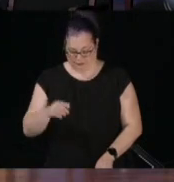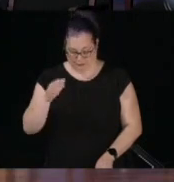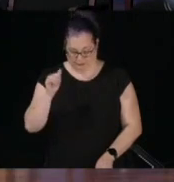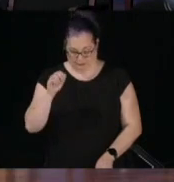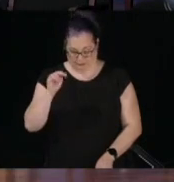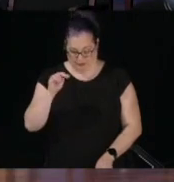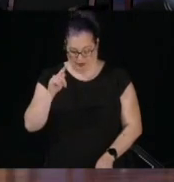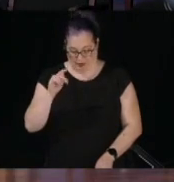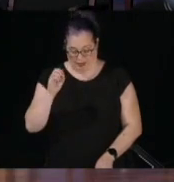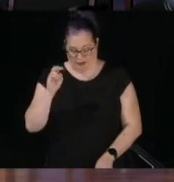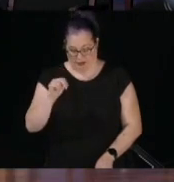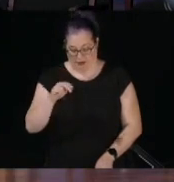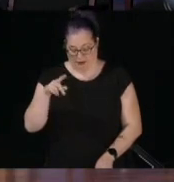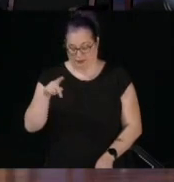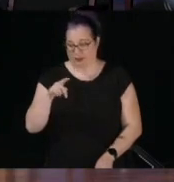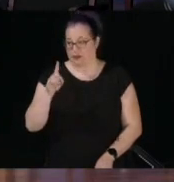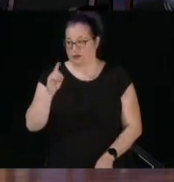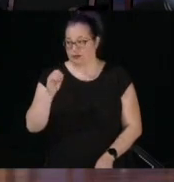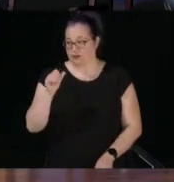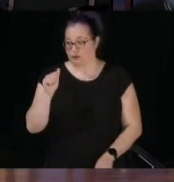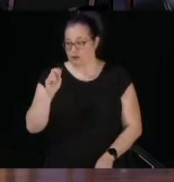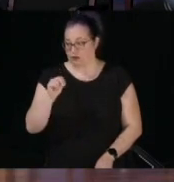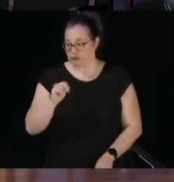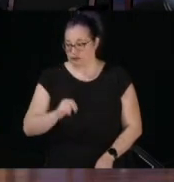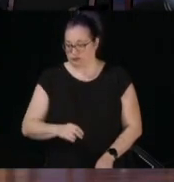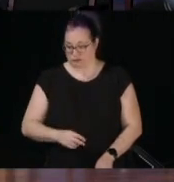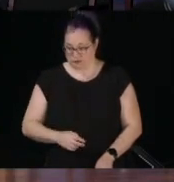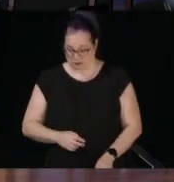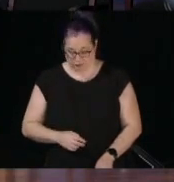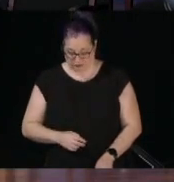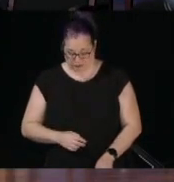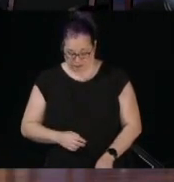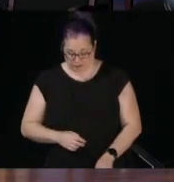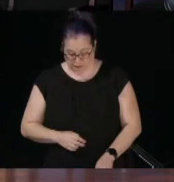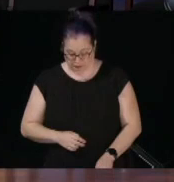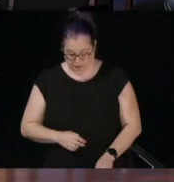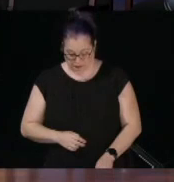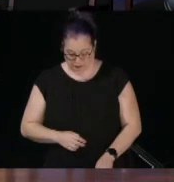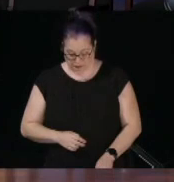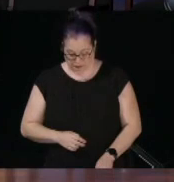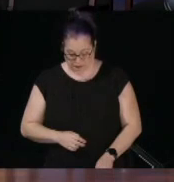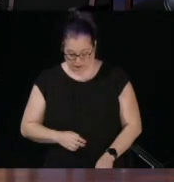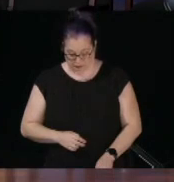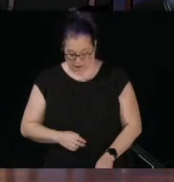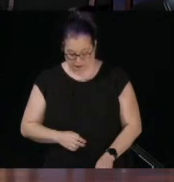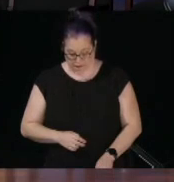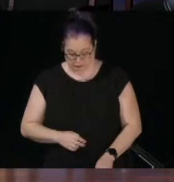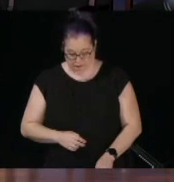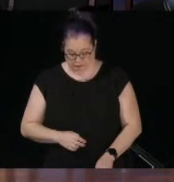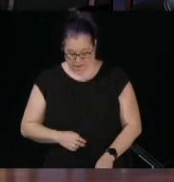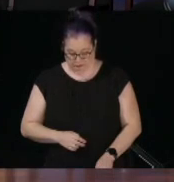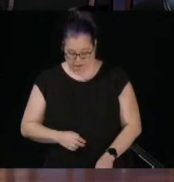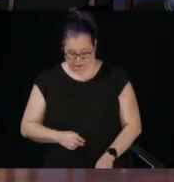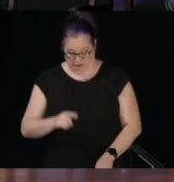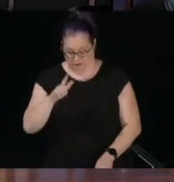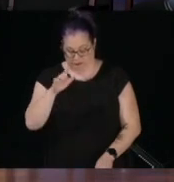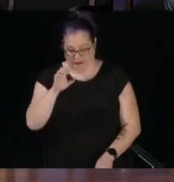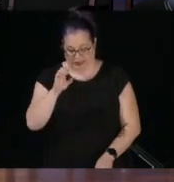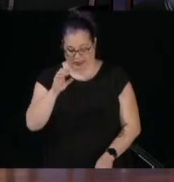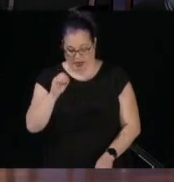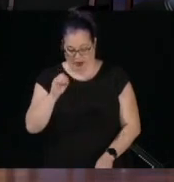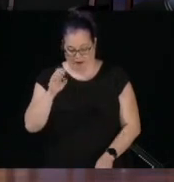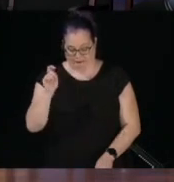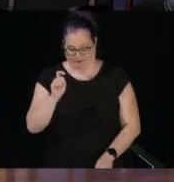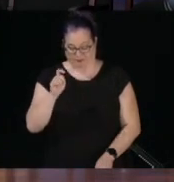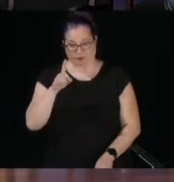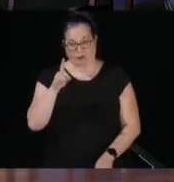Anton Peter Dawn. Yeah. Leo